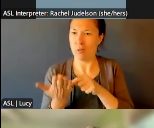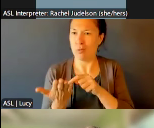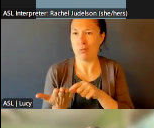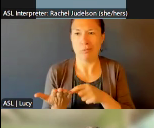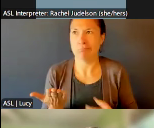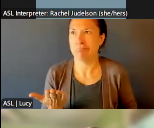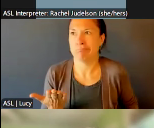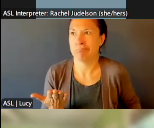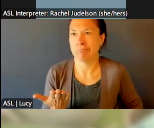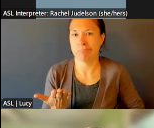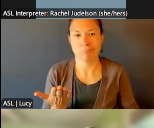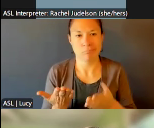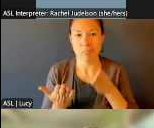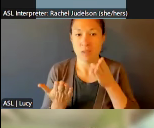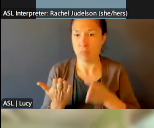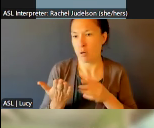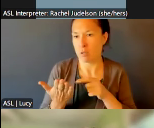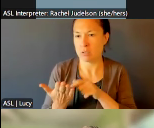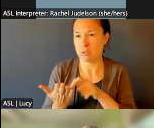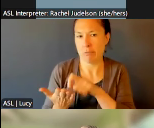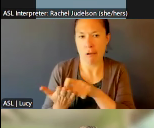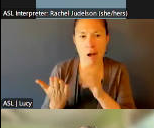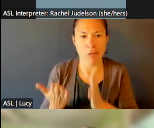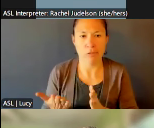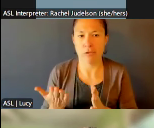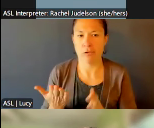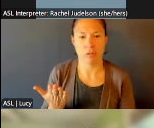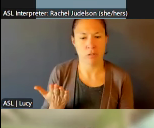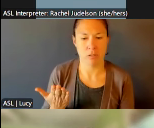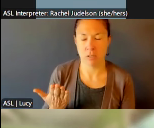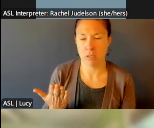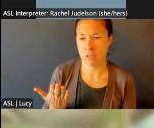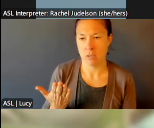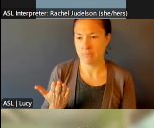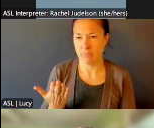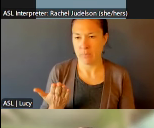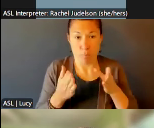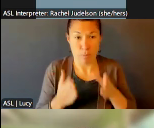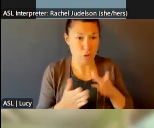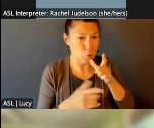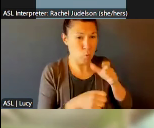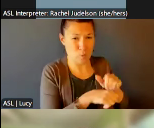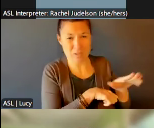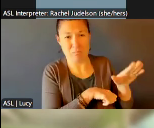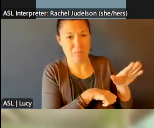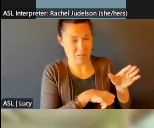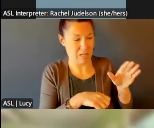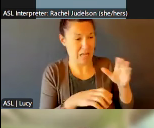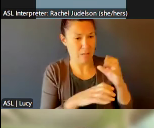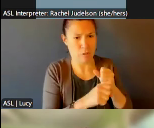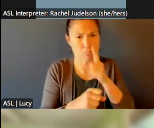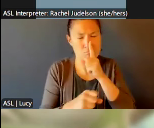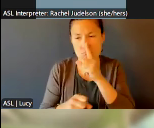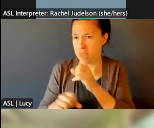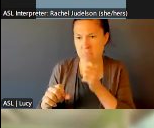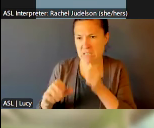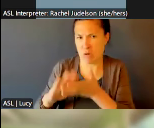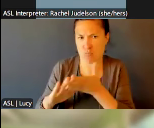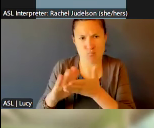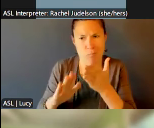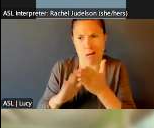the author, the submitter, didn't run any experiments at all. They're looking at